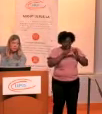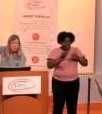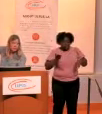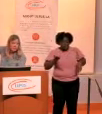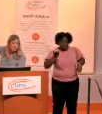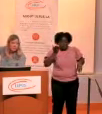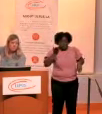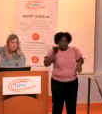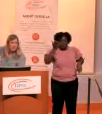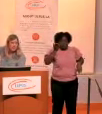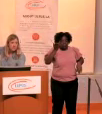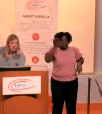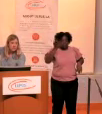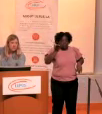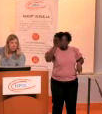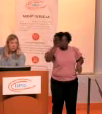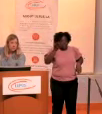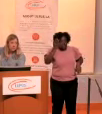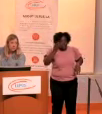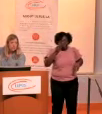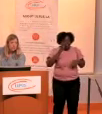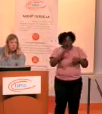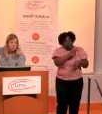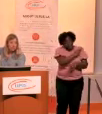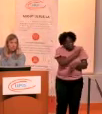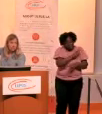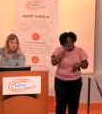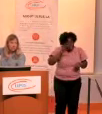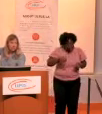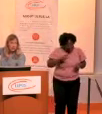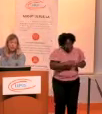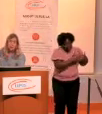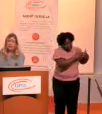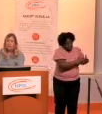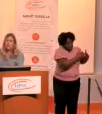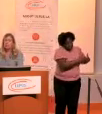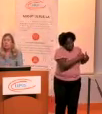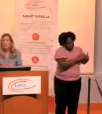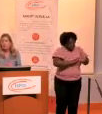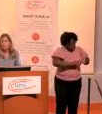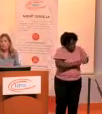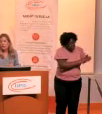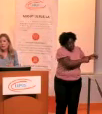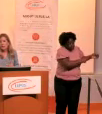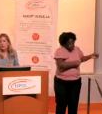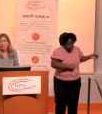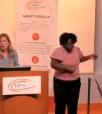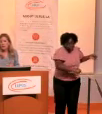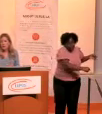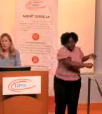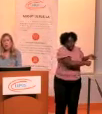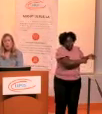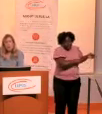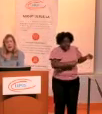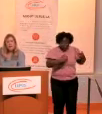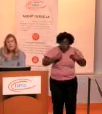lupus nephritis patients needing to go on dialysis over time. So even though we're getting more